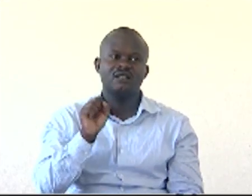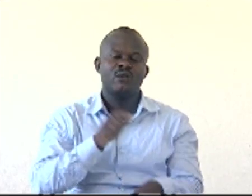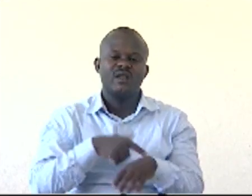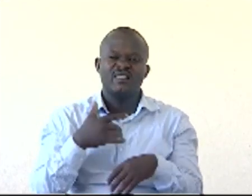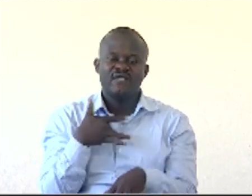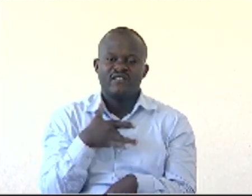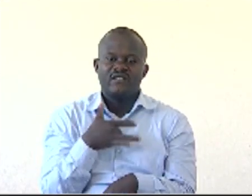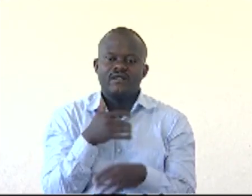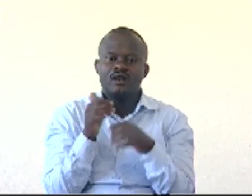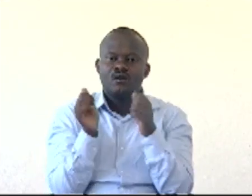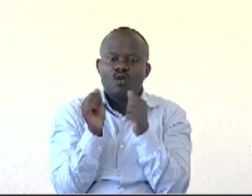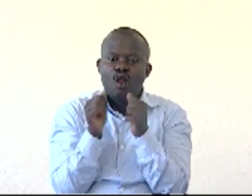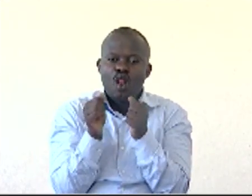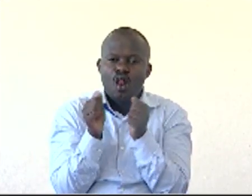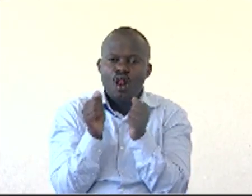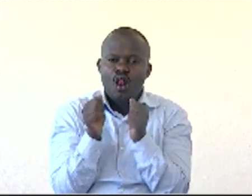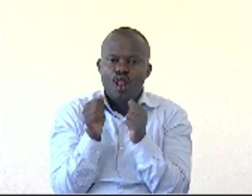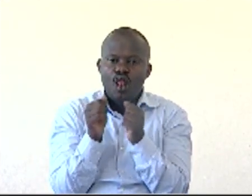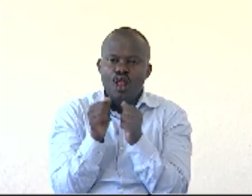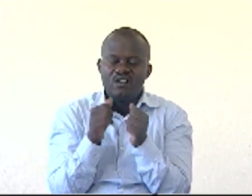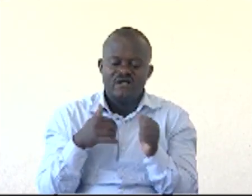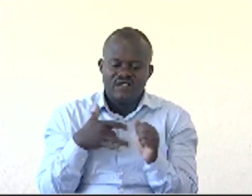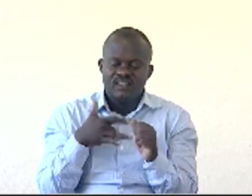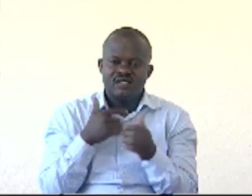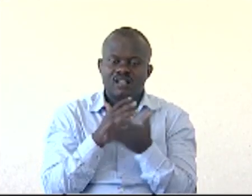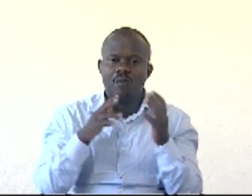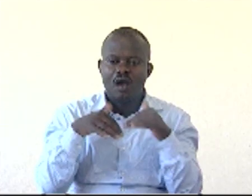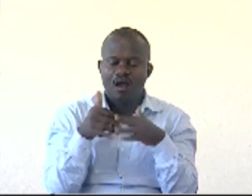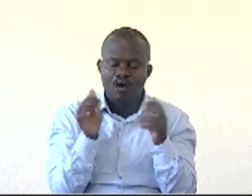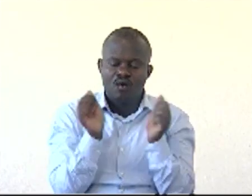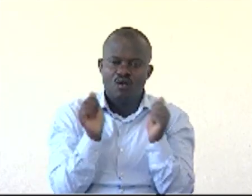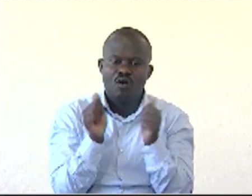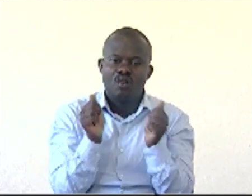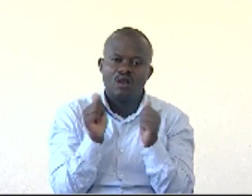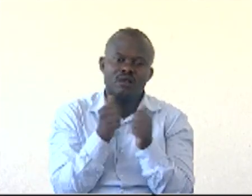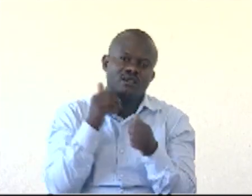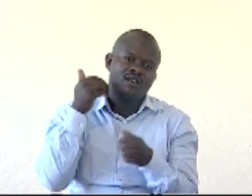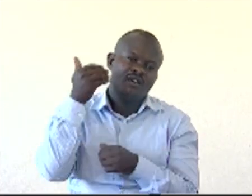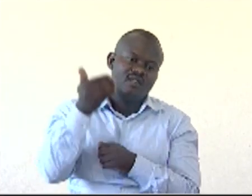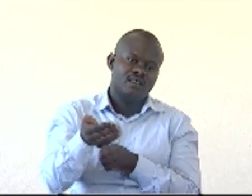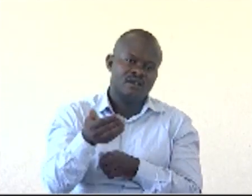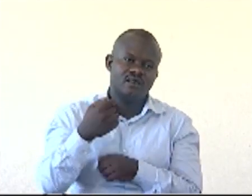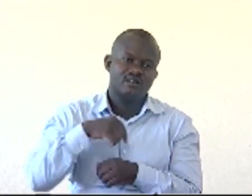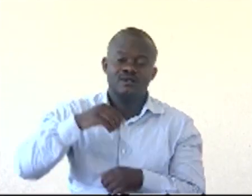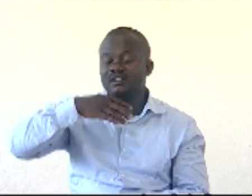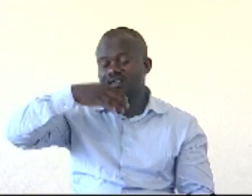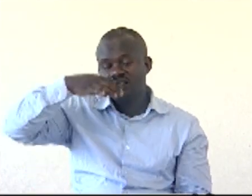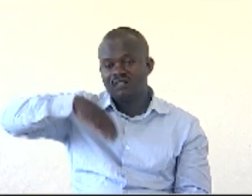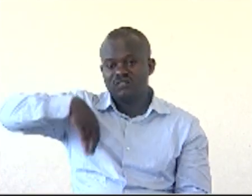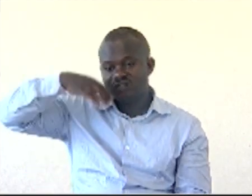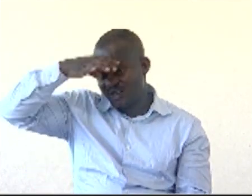feel cold. You feel you're somehow cold. And then sweating.